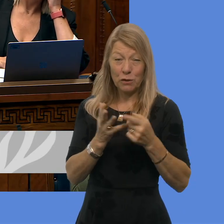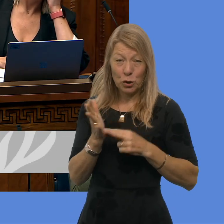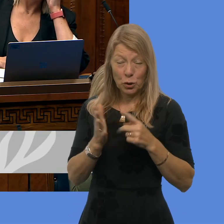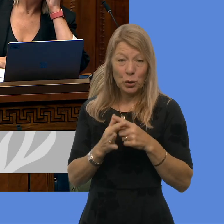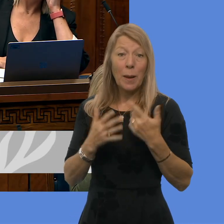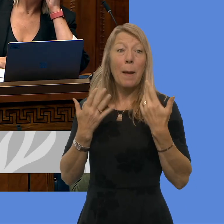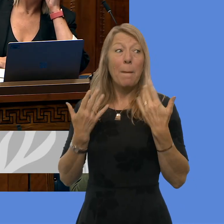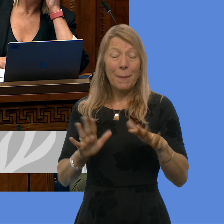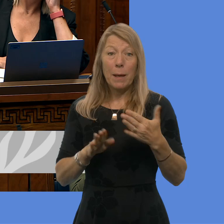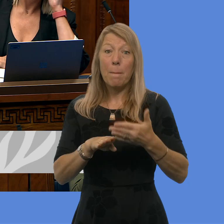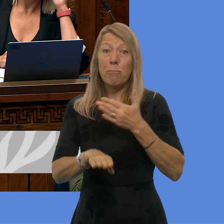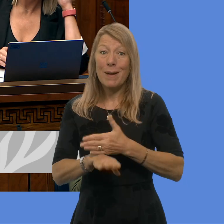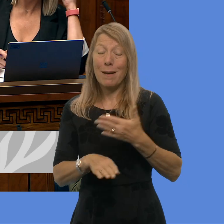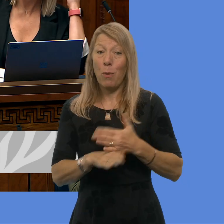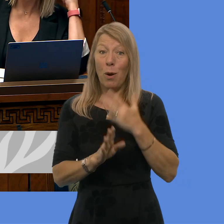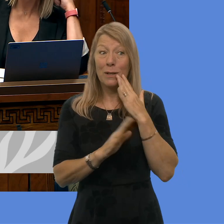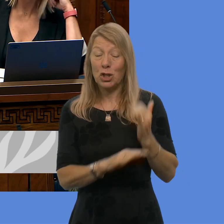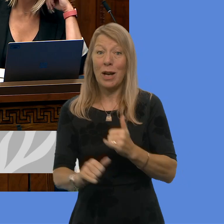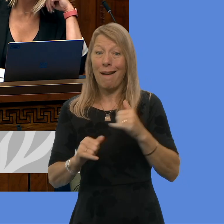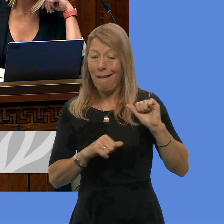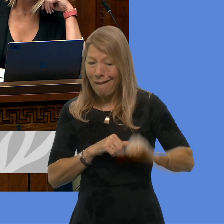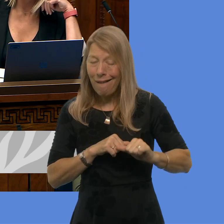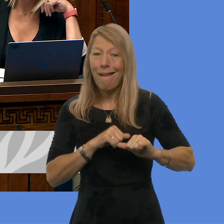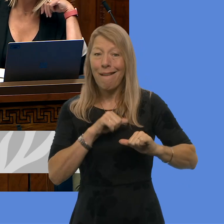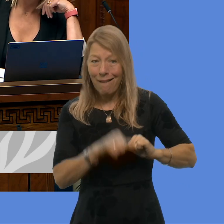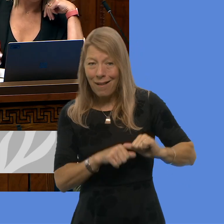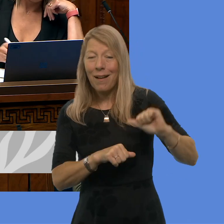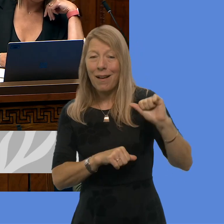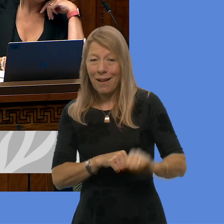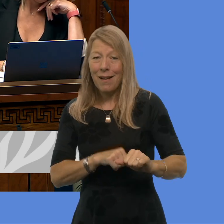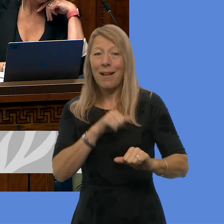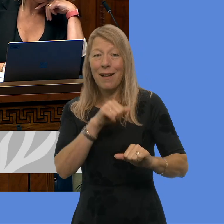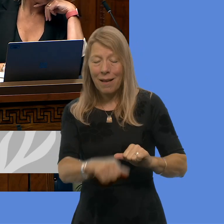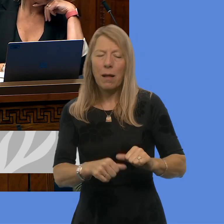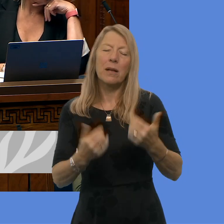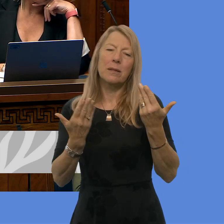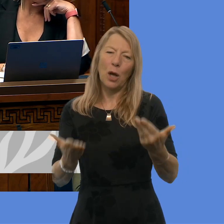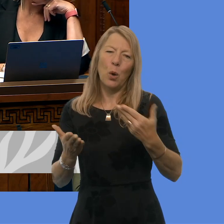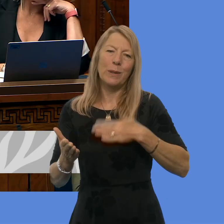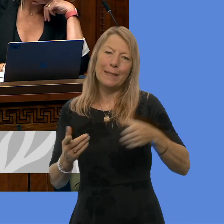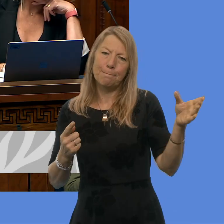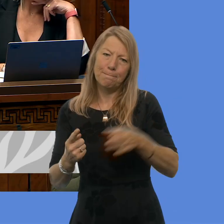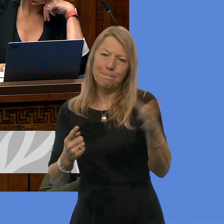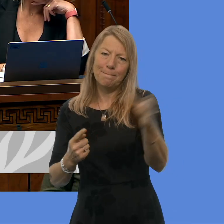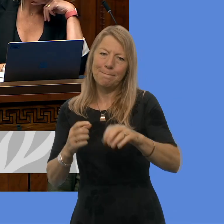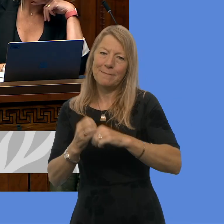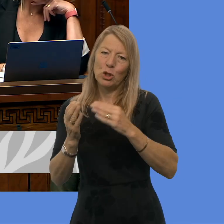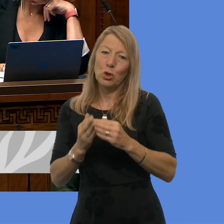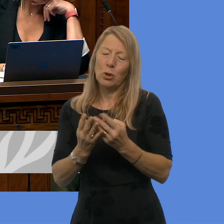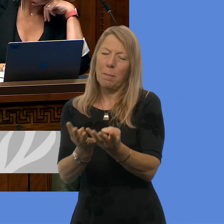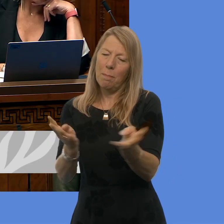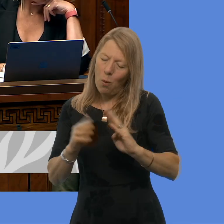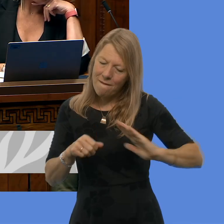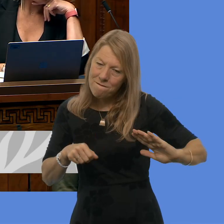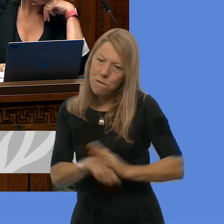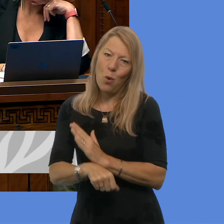been completed. So we now need to have the public appointment made and make sure that we have the full complement in the board. I'm certainly determined to ensure that this is